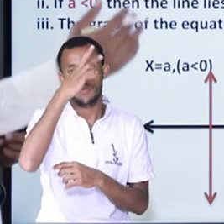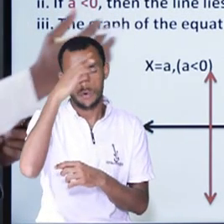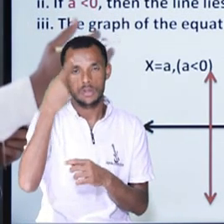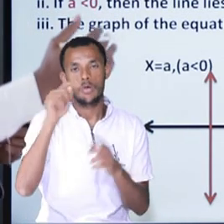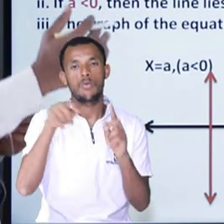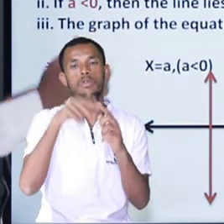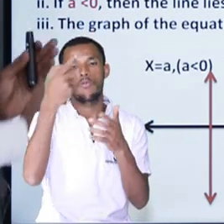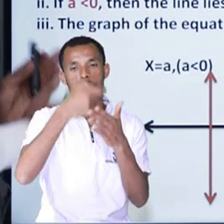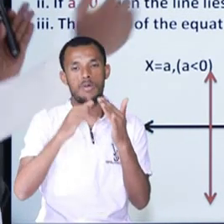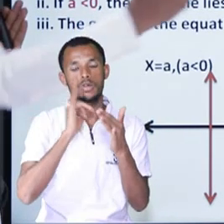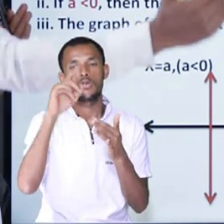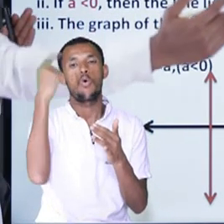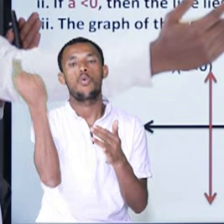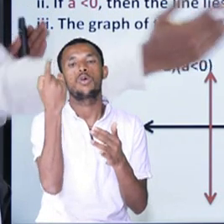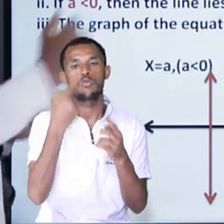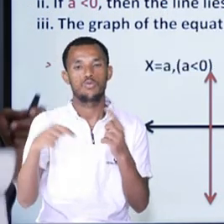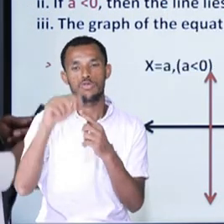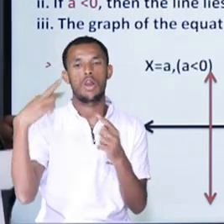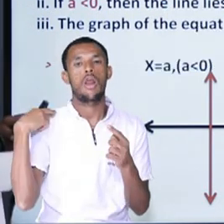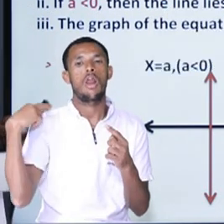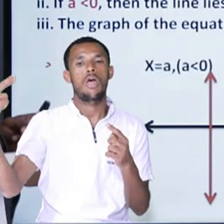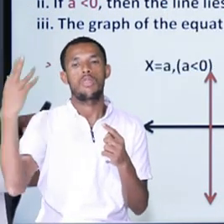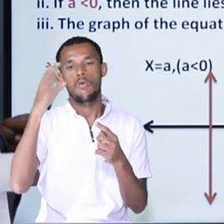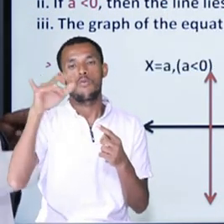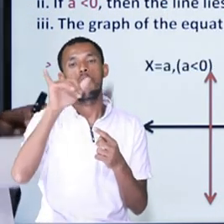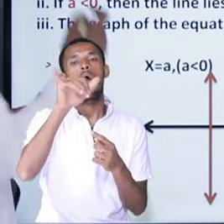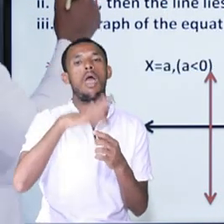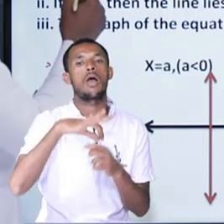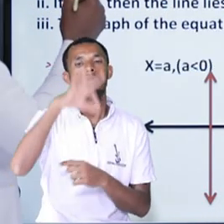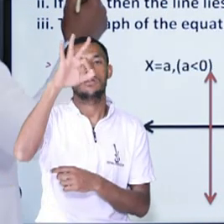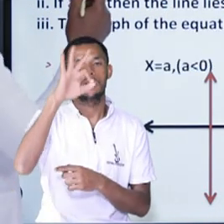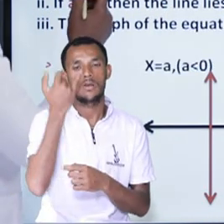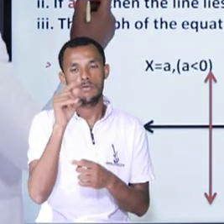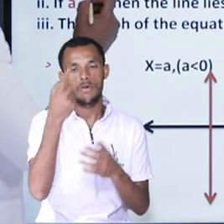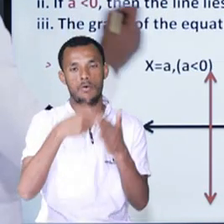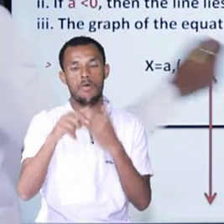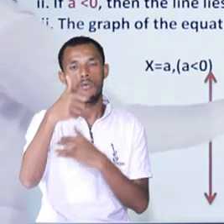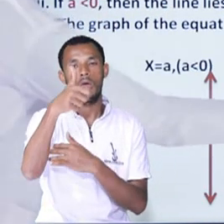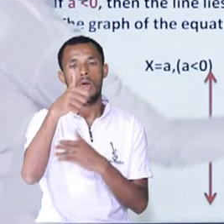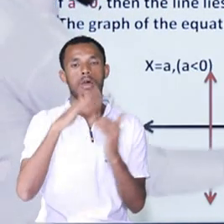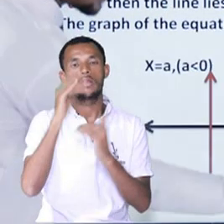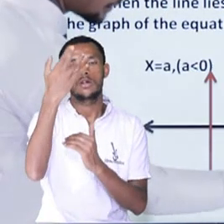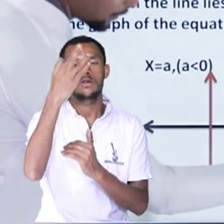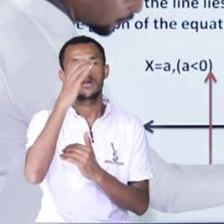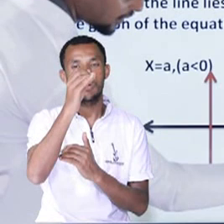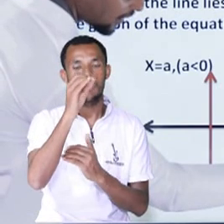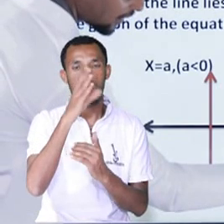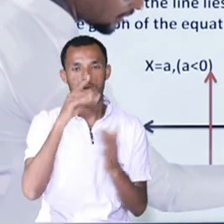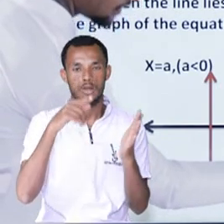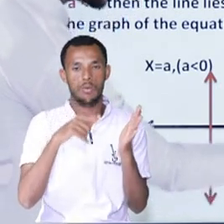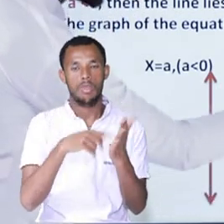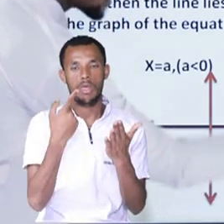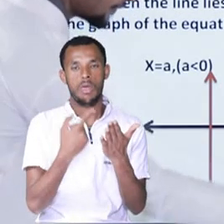because the positive value is always to the right of the y-axis. Therefore, if the value of a is greater than 0, then the